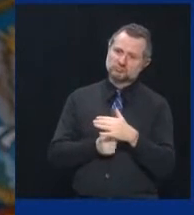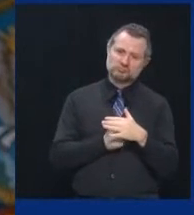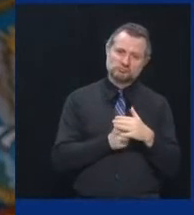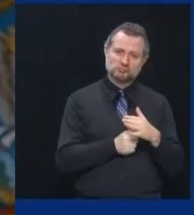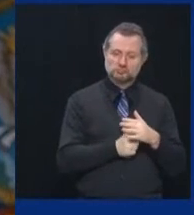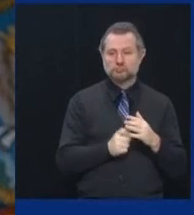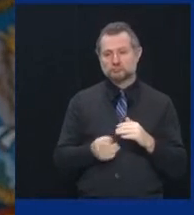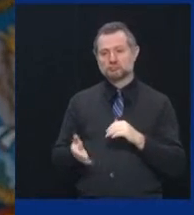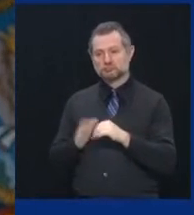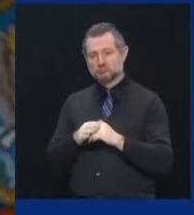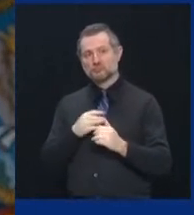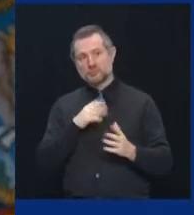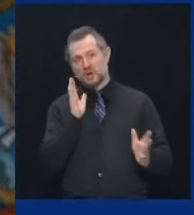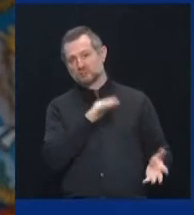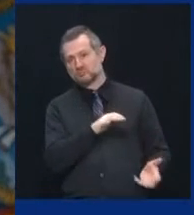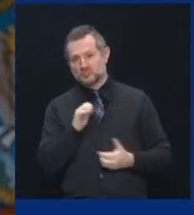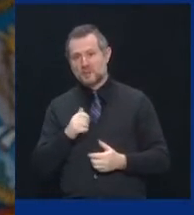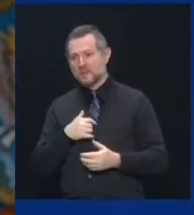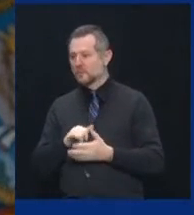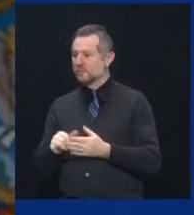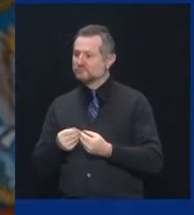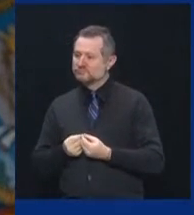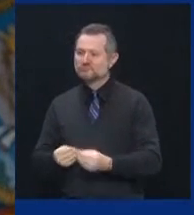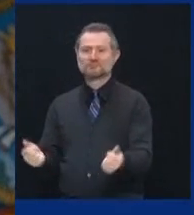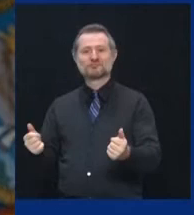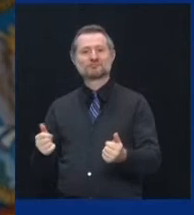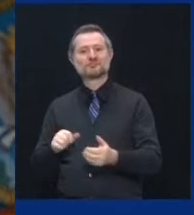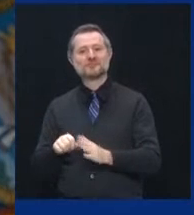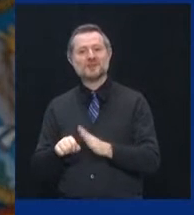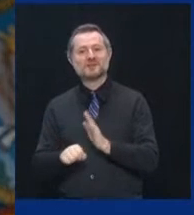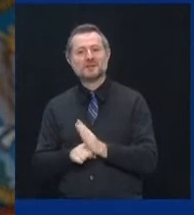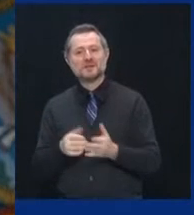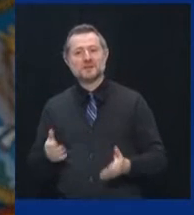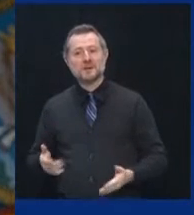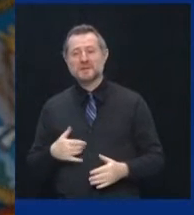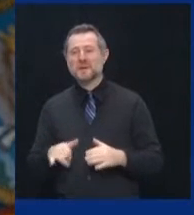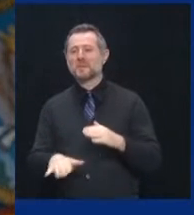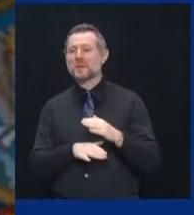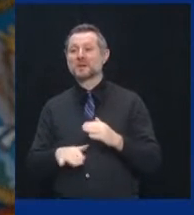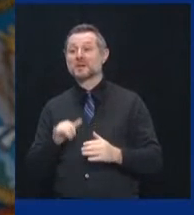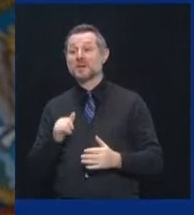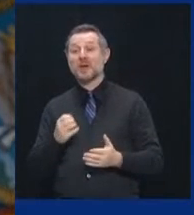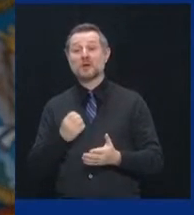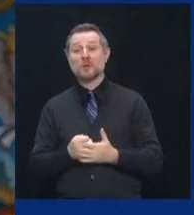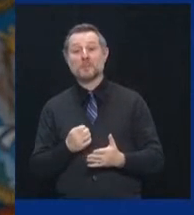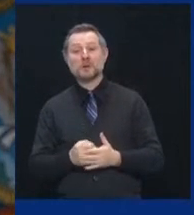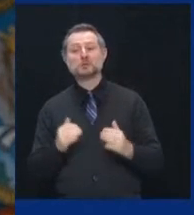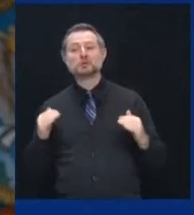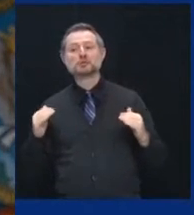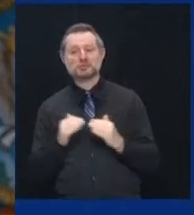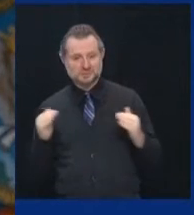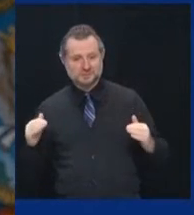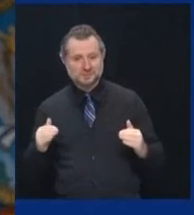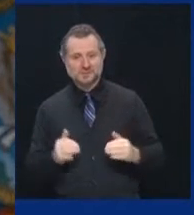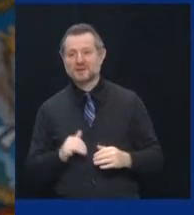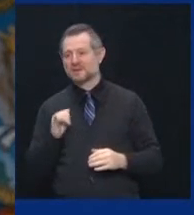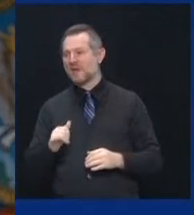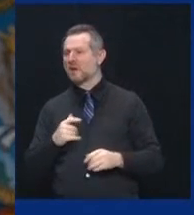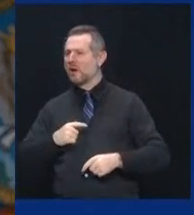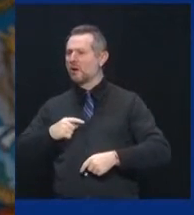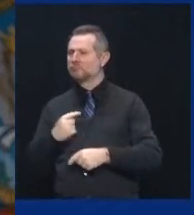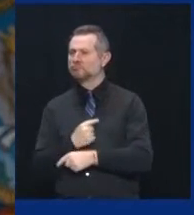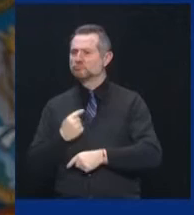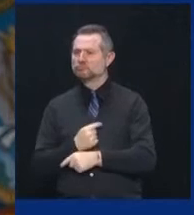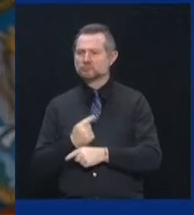national devastation. That is basic economic justice and economic prudence. Look what